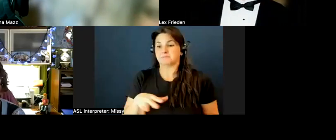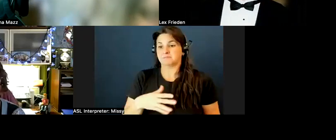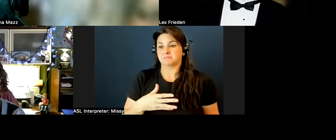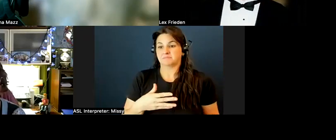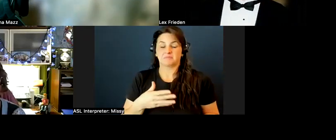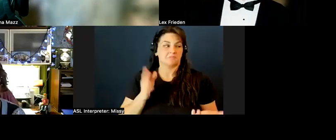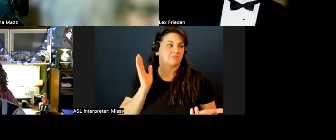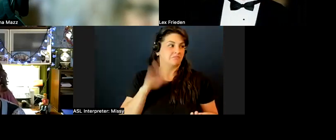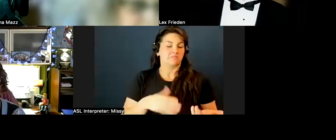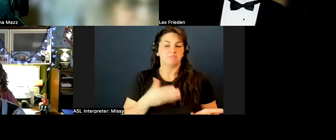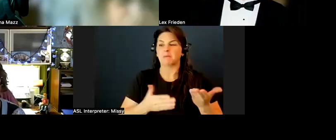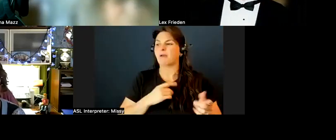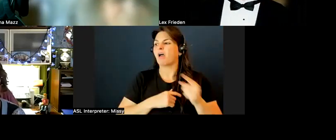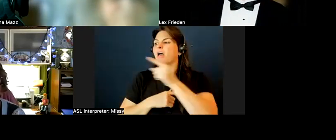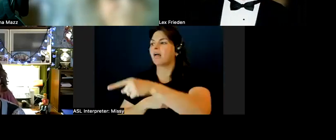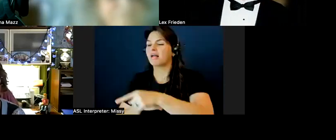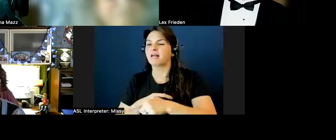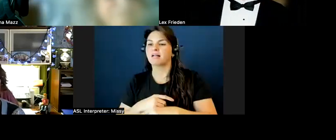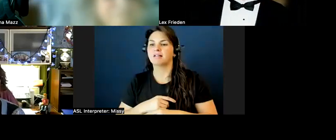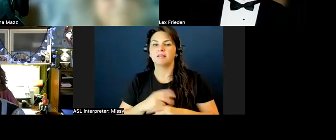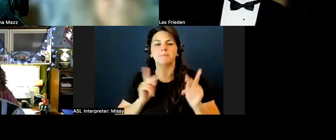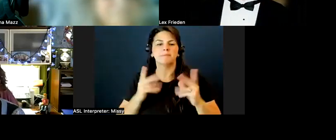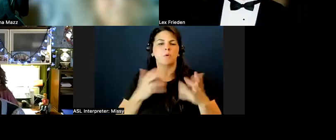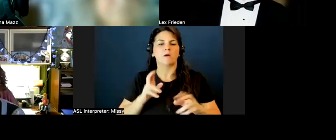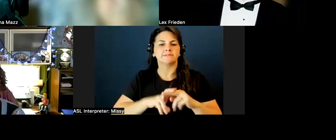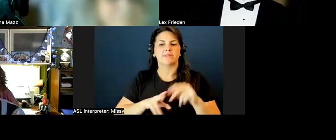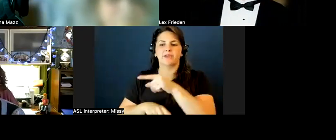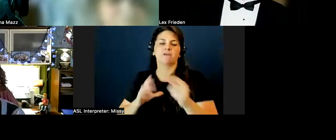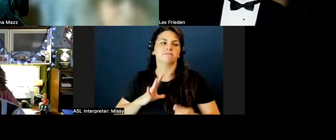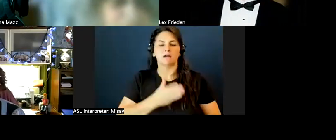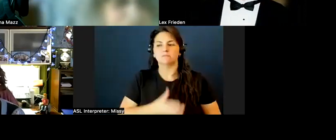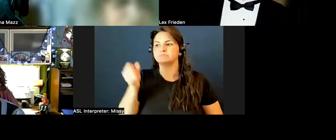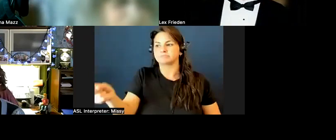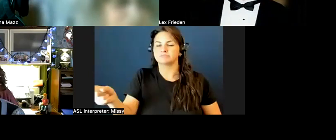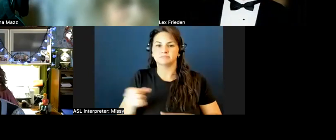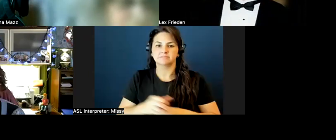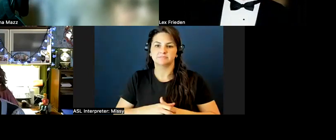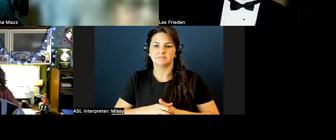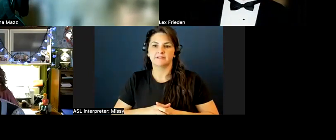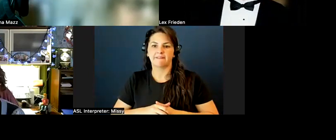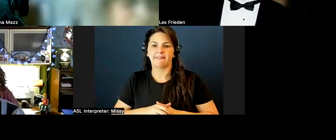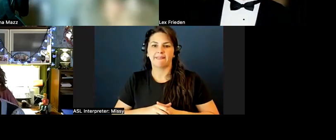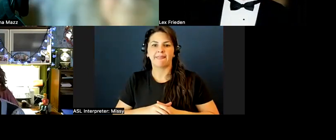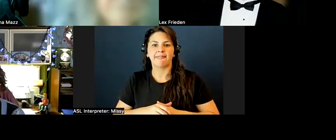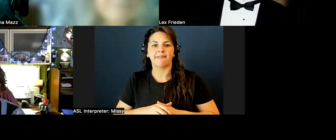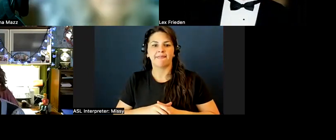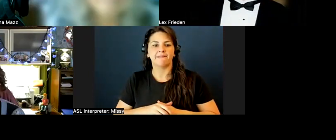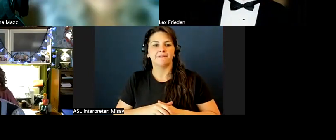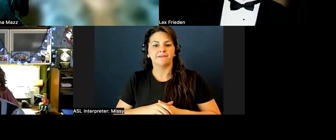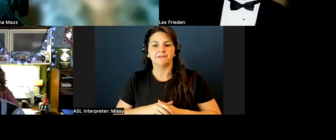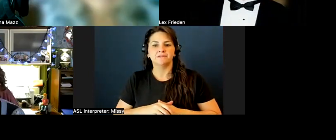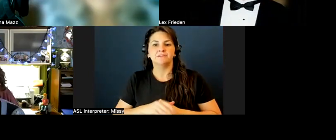areas of the restaurant from a seating perspective as well. Well, Robin, this you just